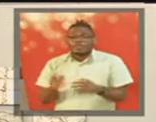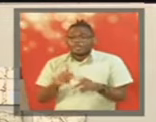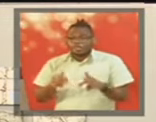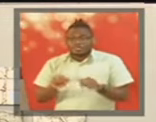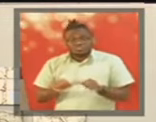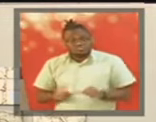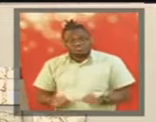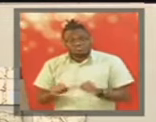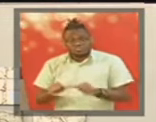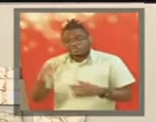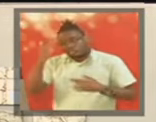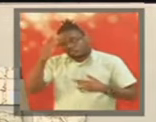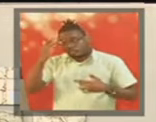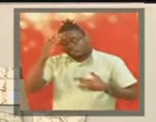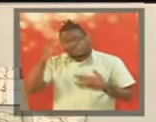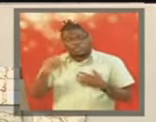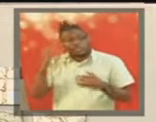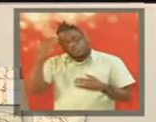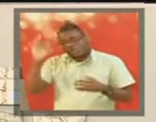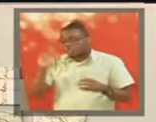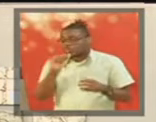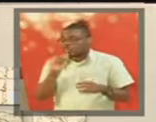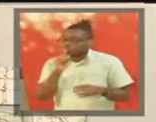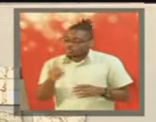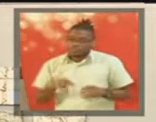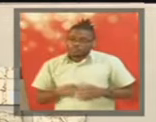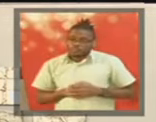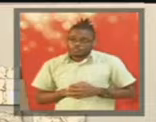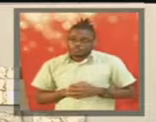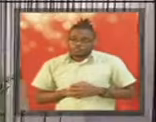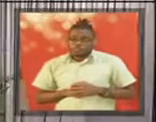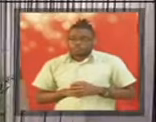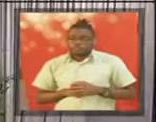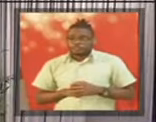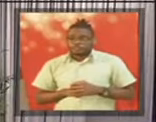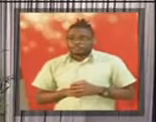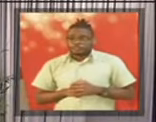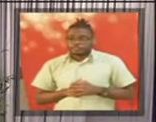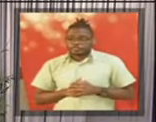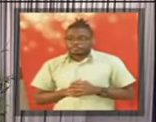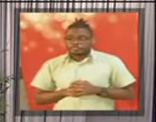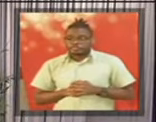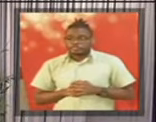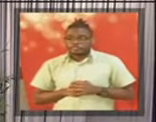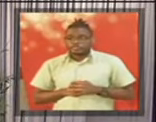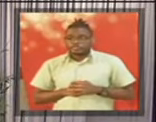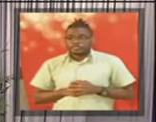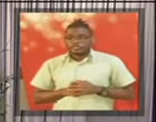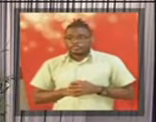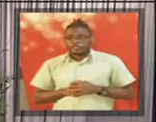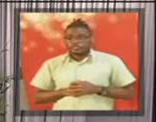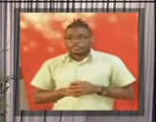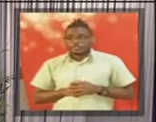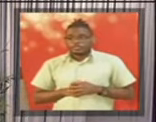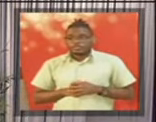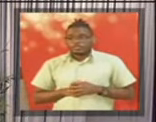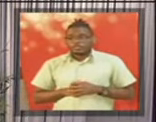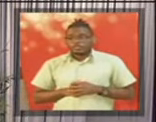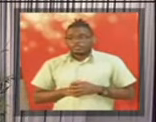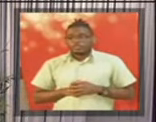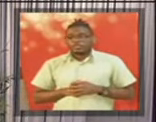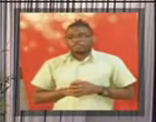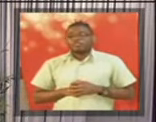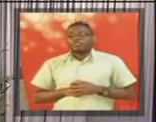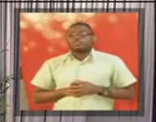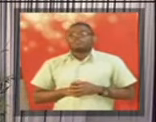lingering around for a little while longer than everyone would like. Okay, great. Thank you. We thank Mr. Superville from